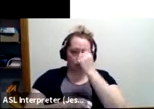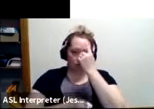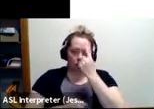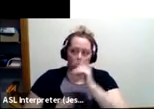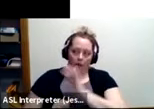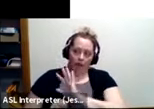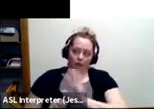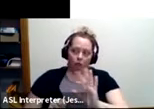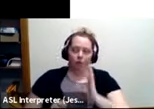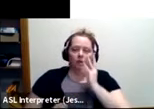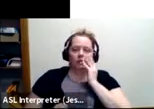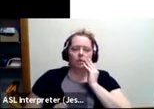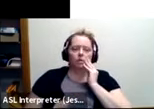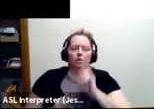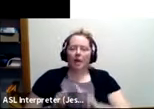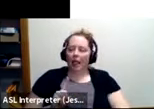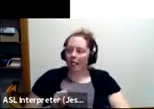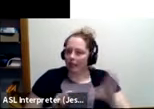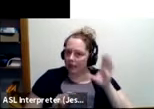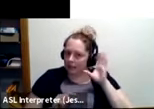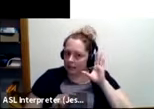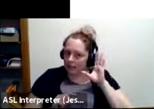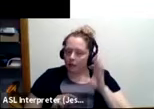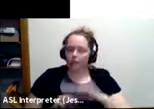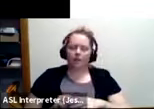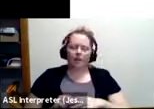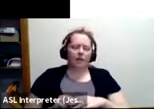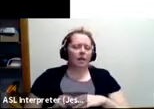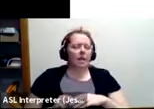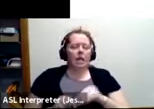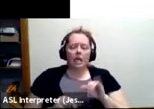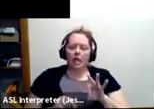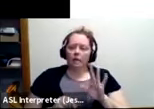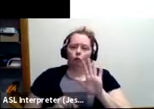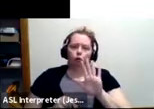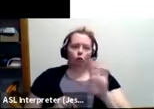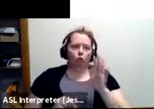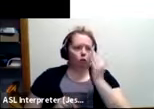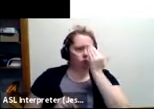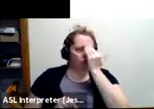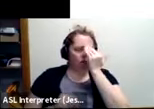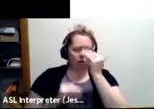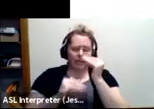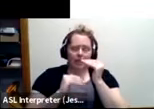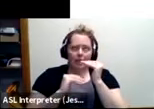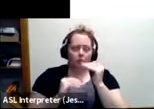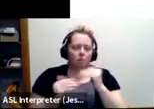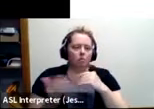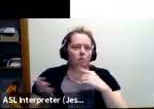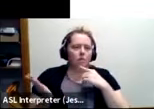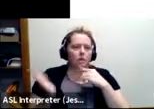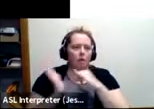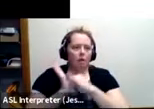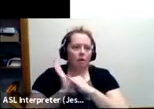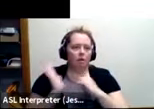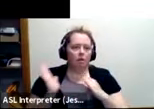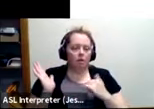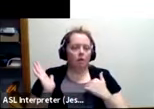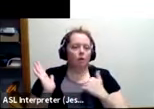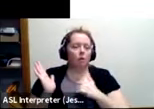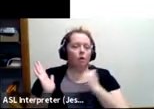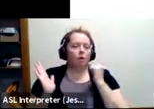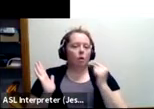Openly acknowledge when your knowledge is limited. This is something that we all want to do all the time. It's part of